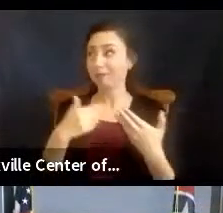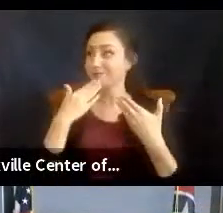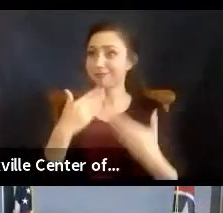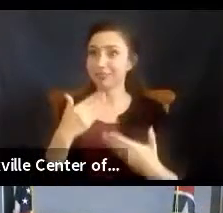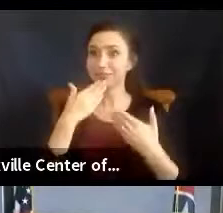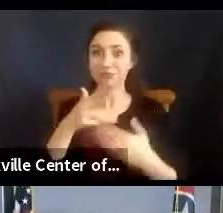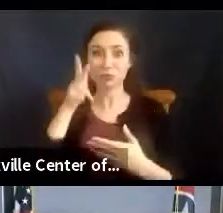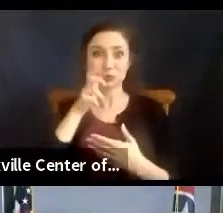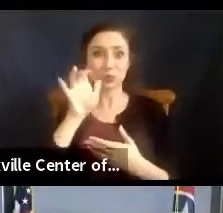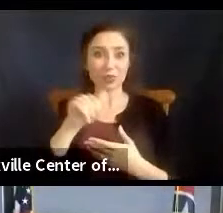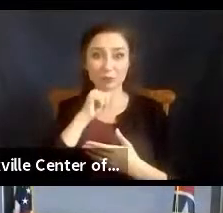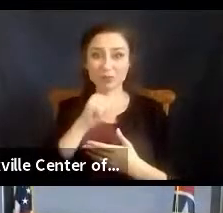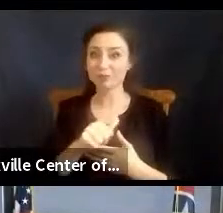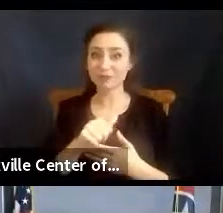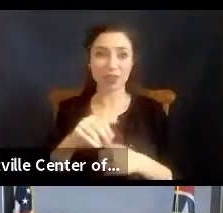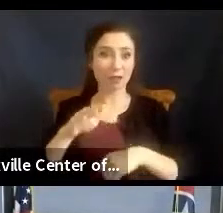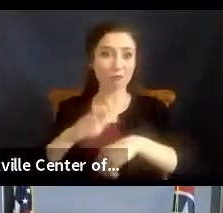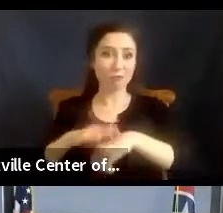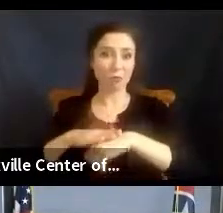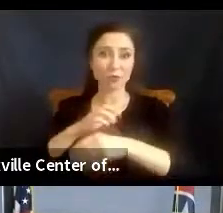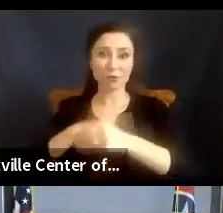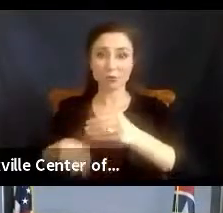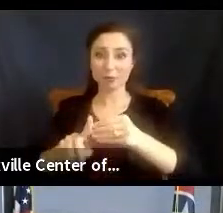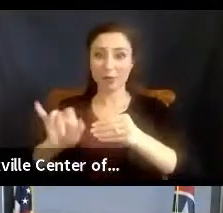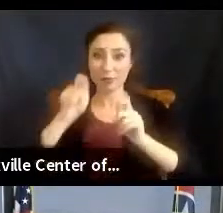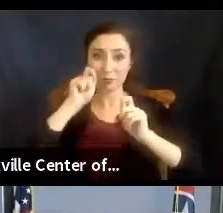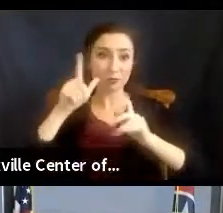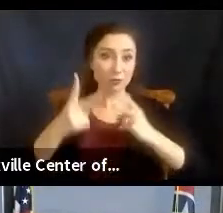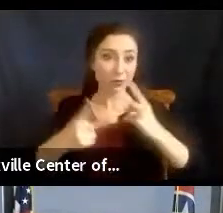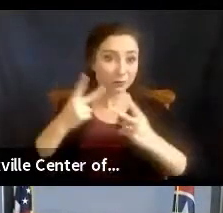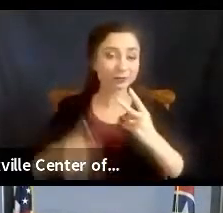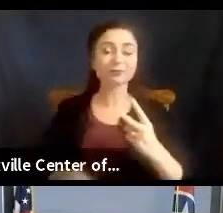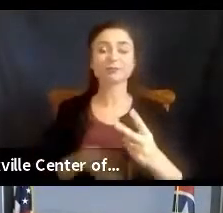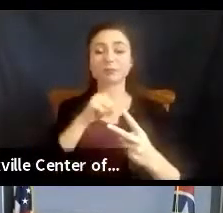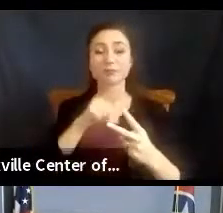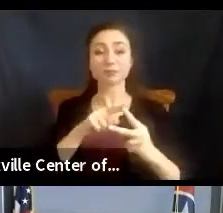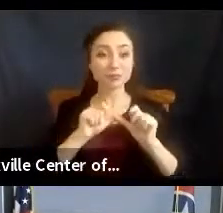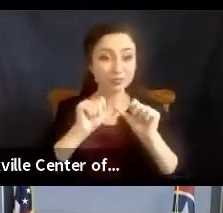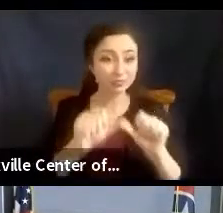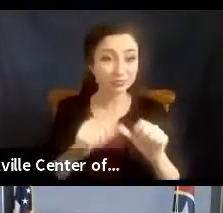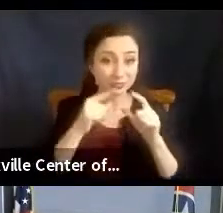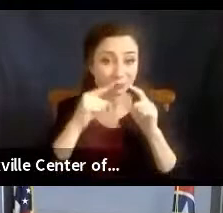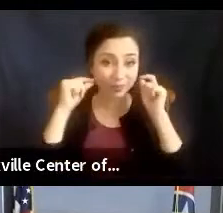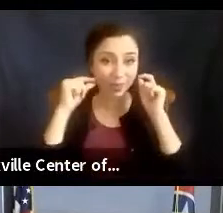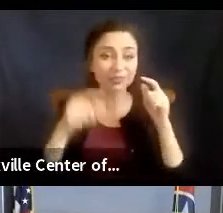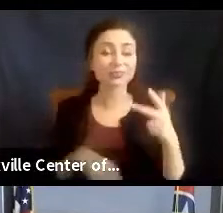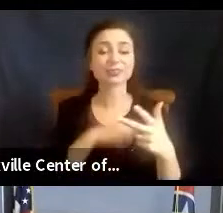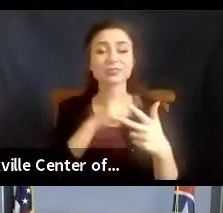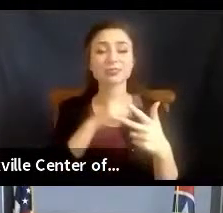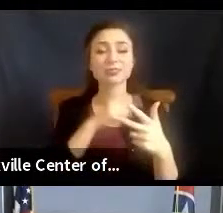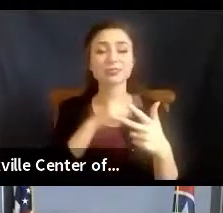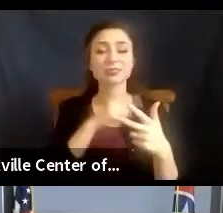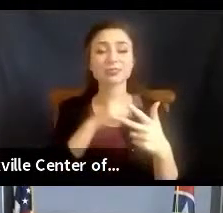that because we hadn't given them a forewarning. It was a surprise visit. Continue the mask and